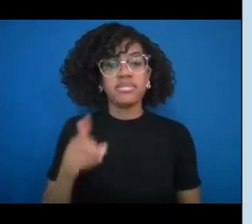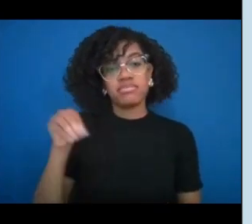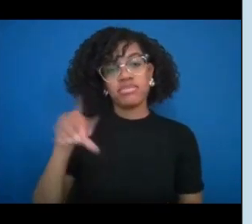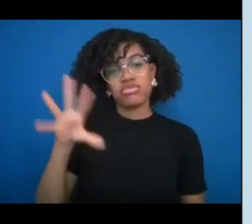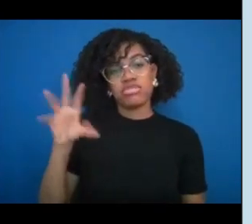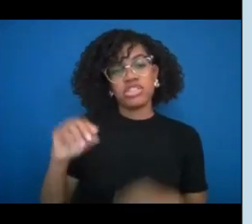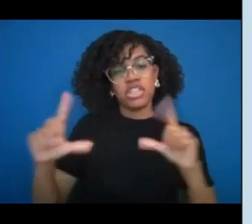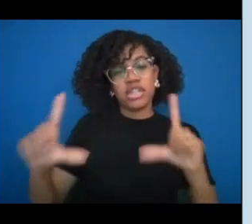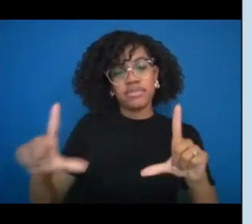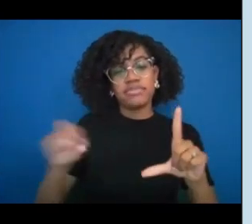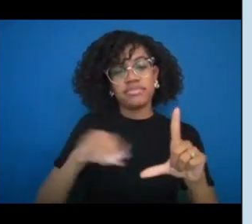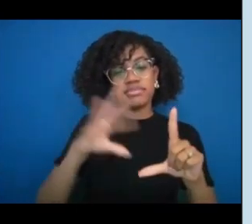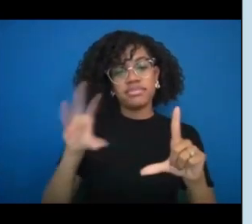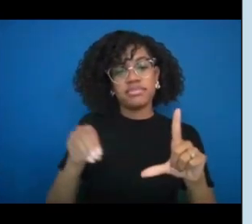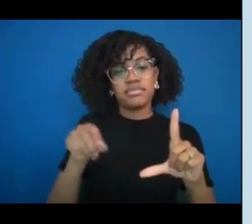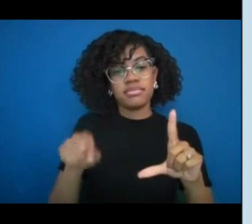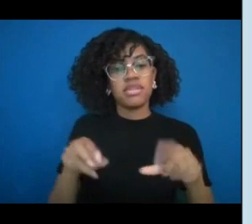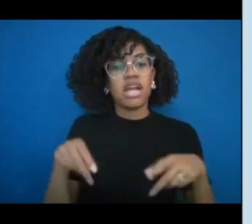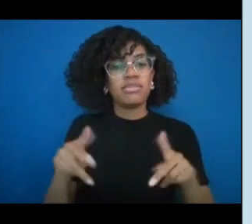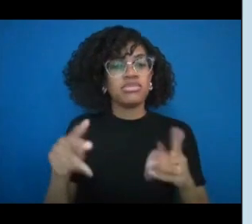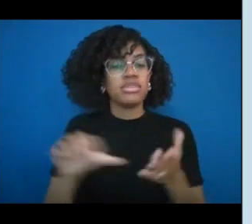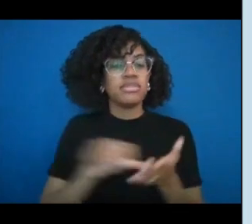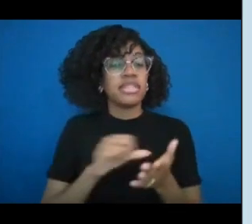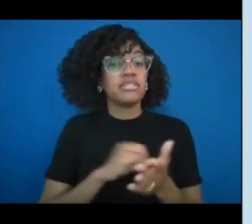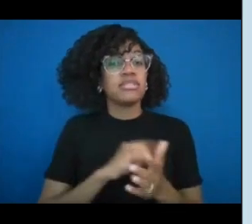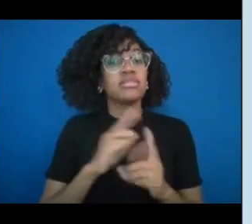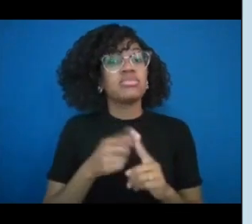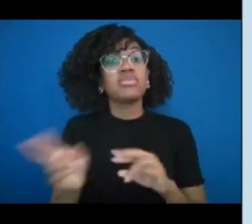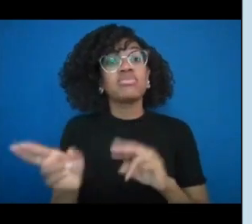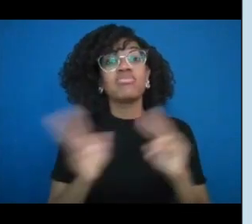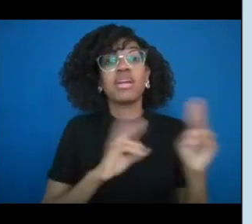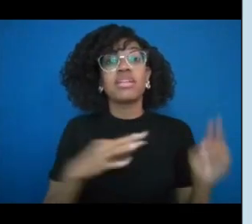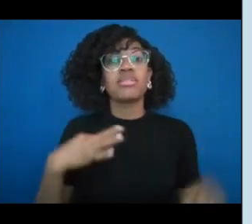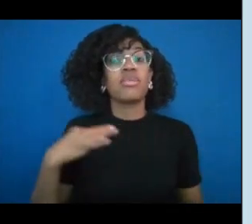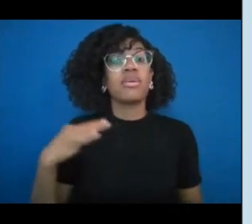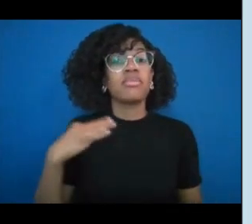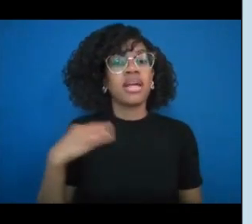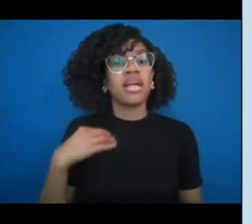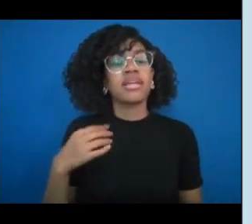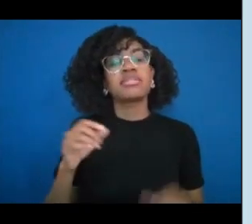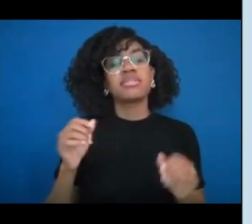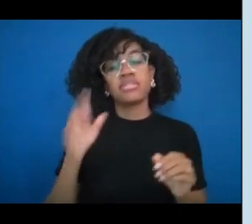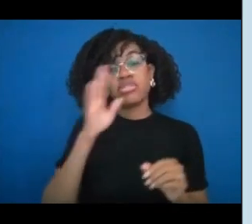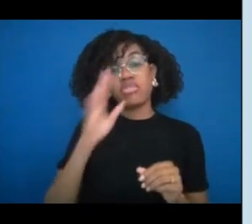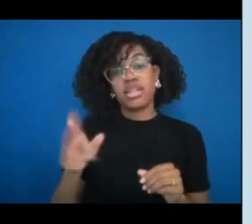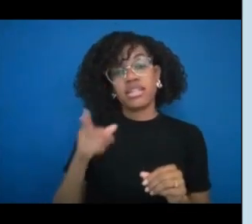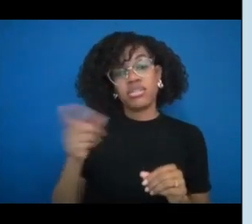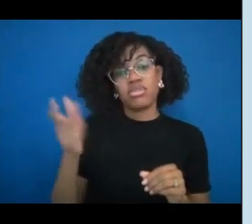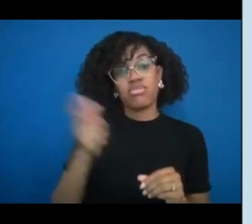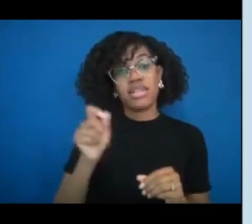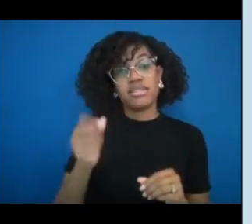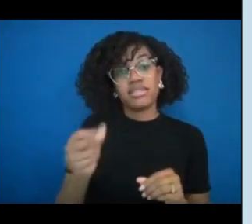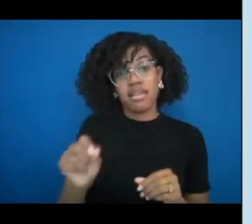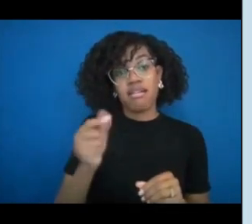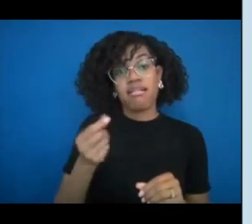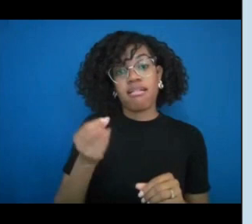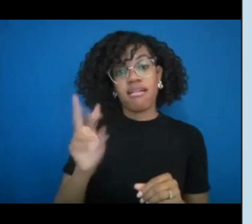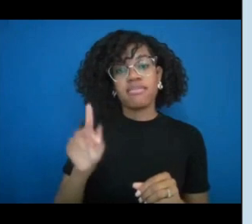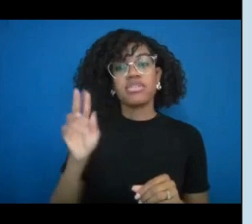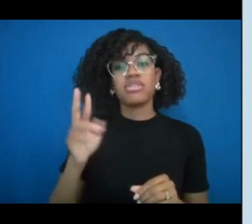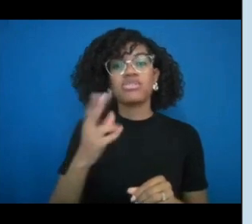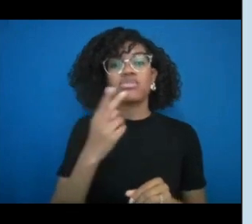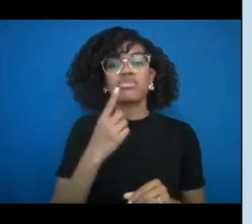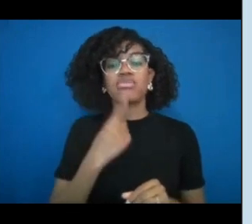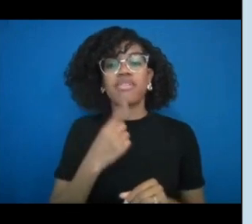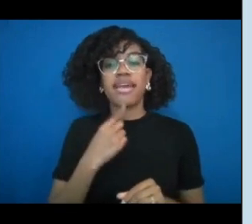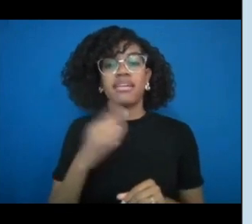opportunity page. When you are ready to apply, if you're applying directly through grants.gov, you'd hit the red button and it will step